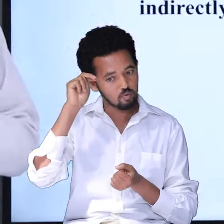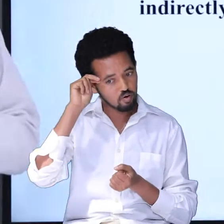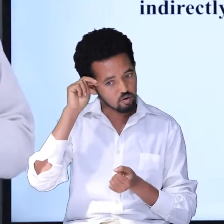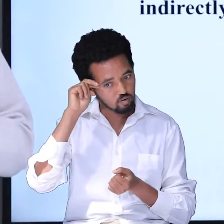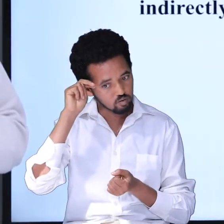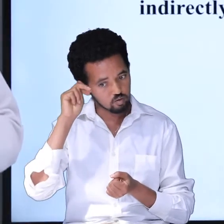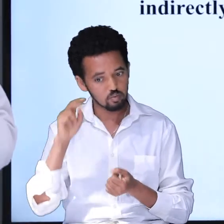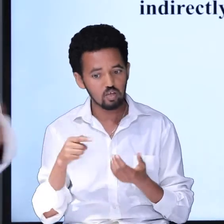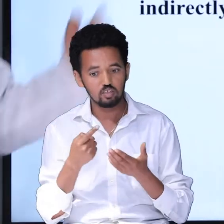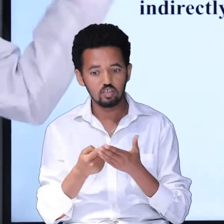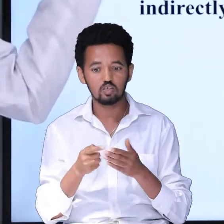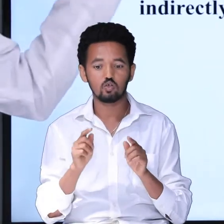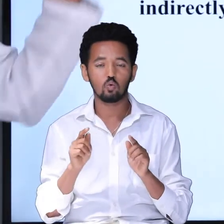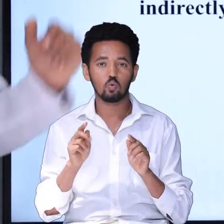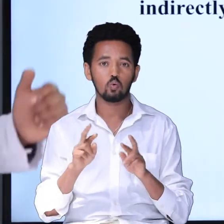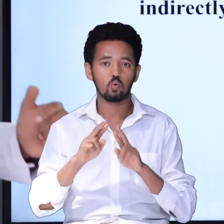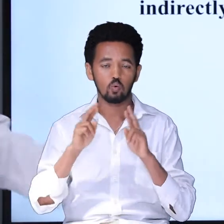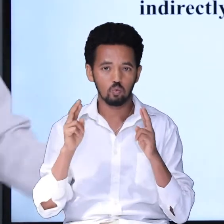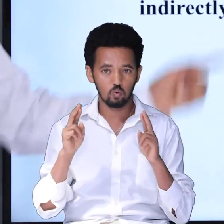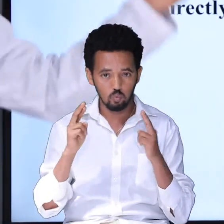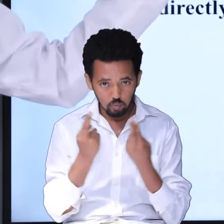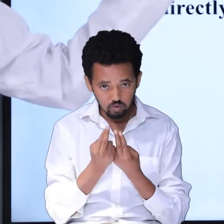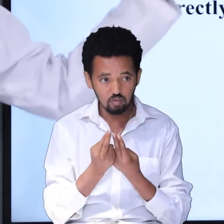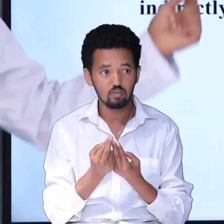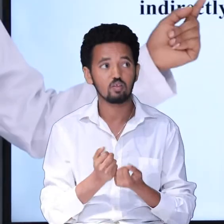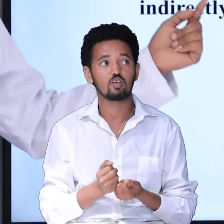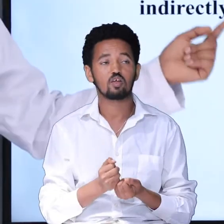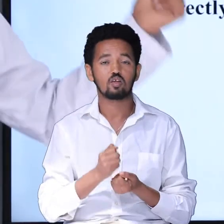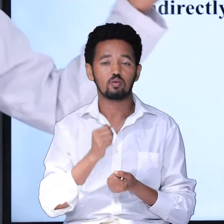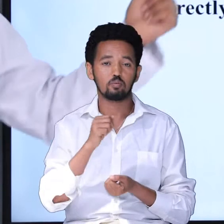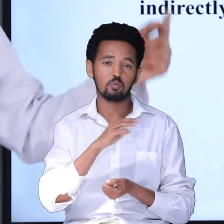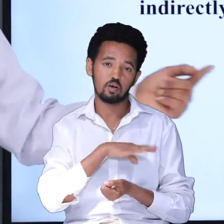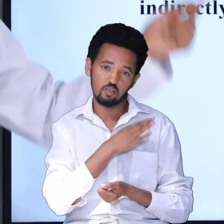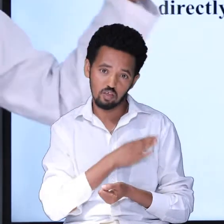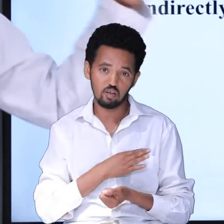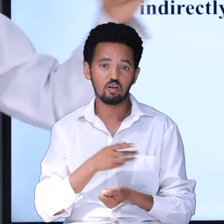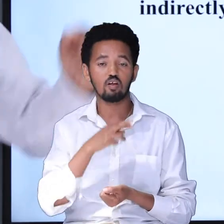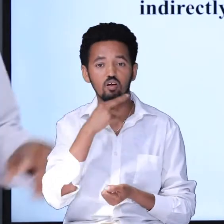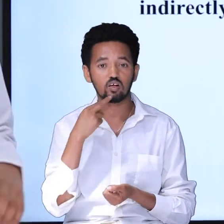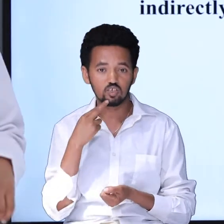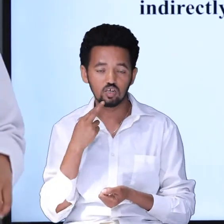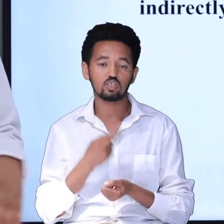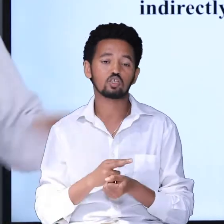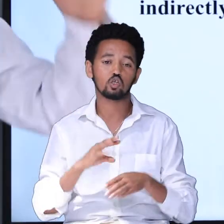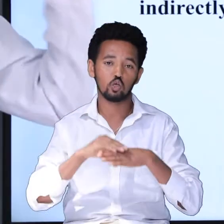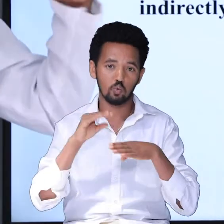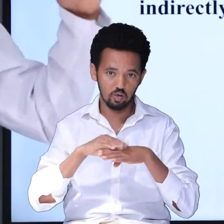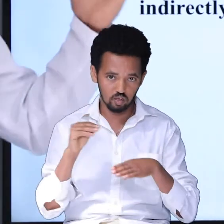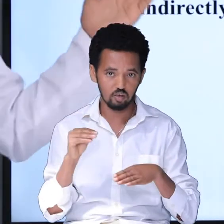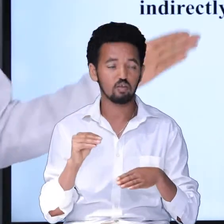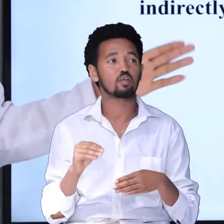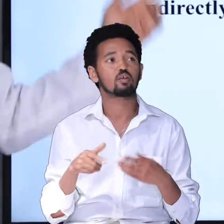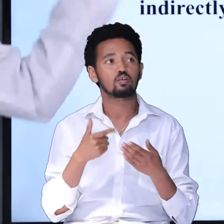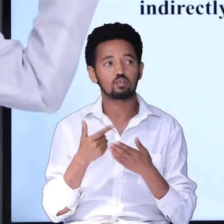Bonaparte. This group was Great Britain, Austria, Russia, Sweden, the